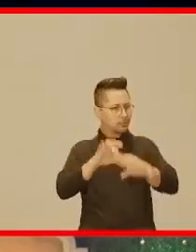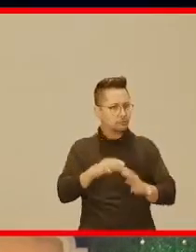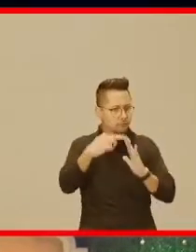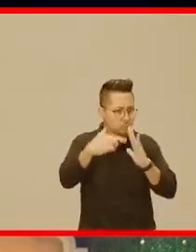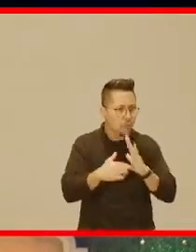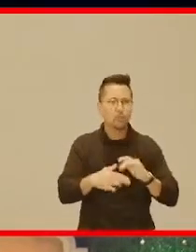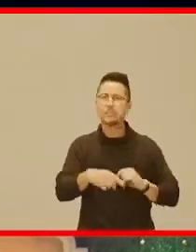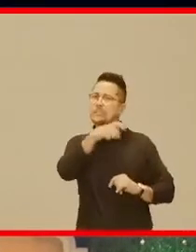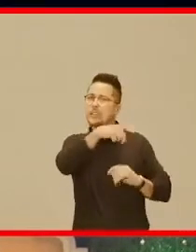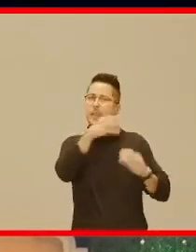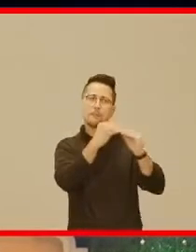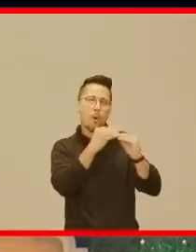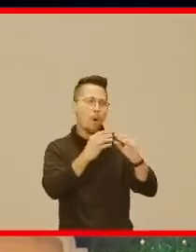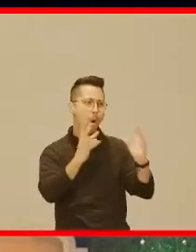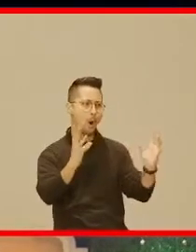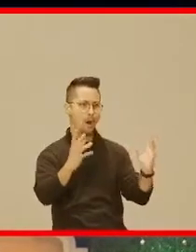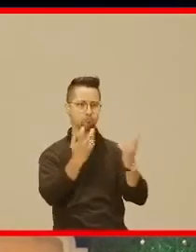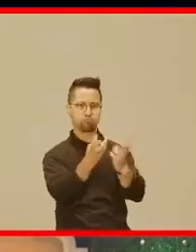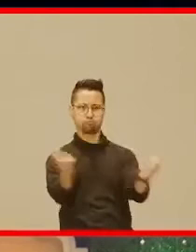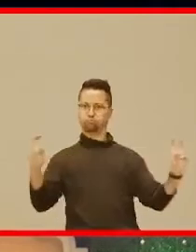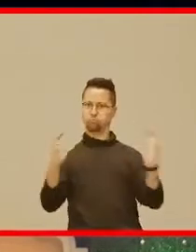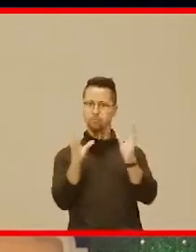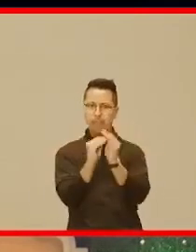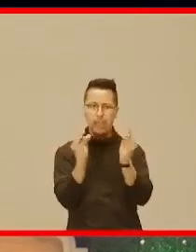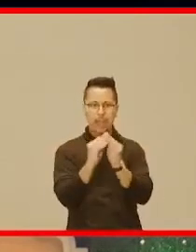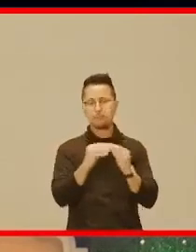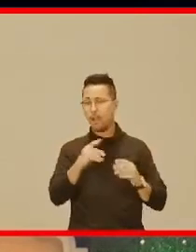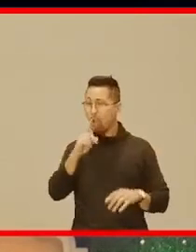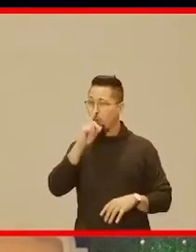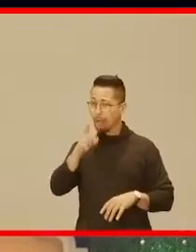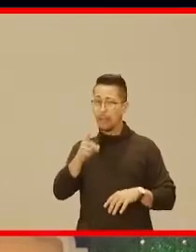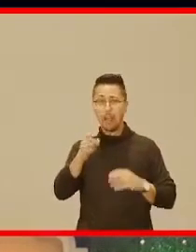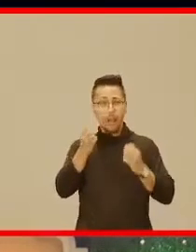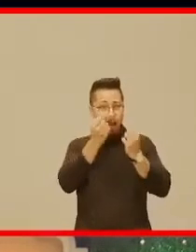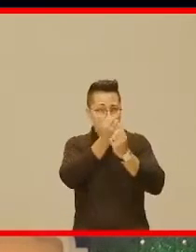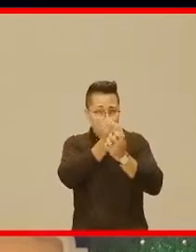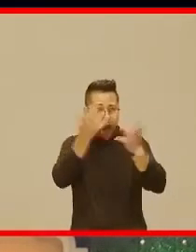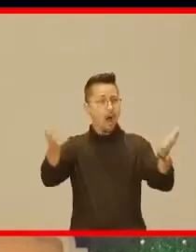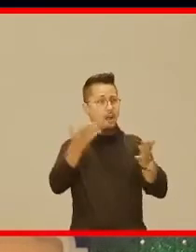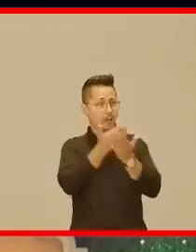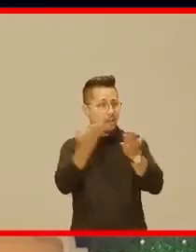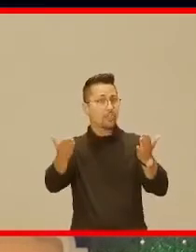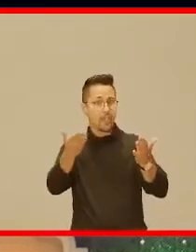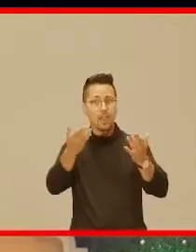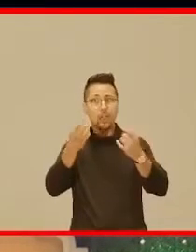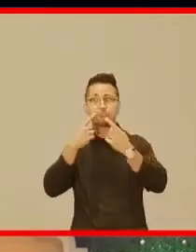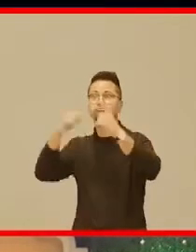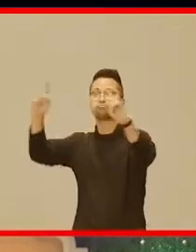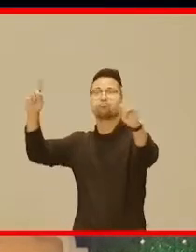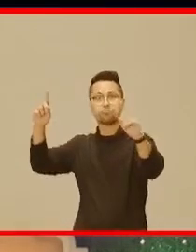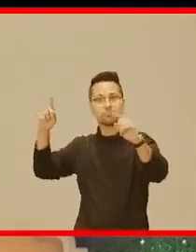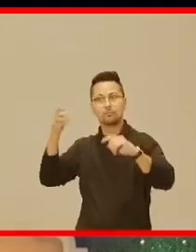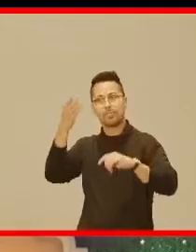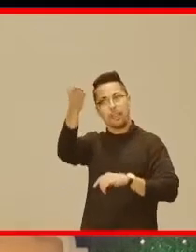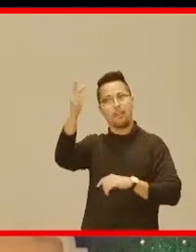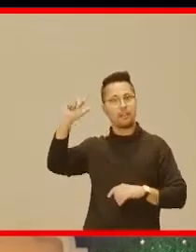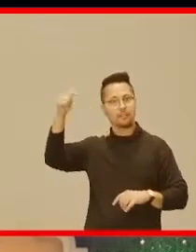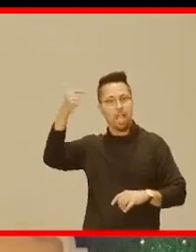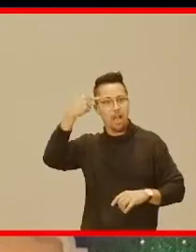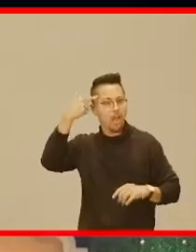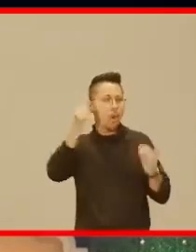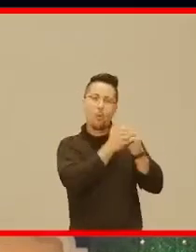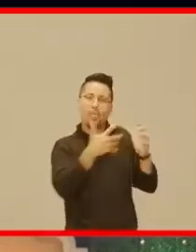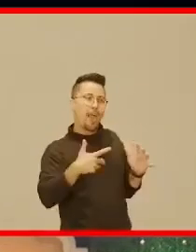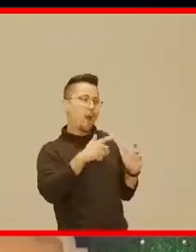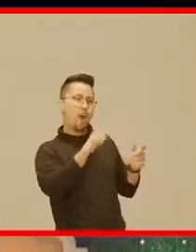hearings. Yes. There's all kinds of stuff that they do, but a lot of stuff gets done in Tallahassee without ever changing the law. Yeah, so it's